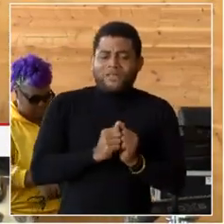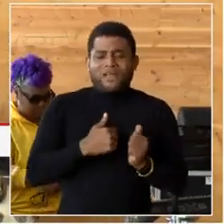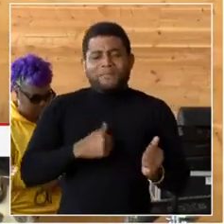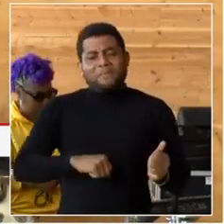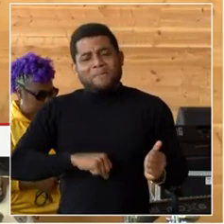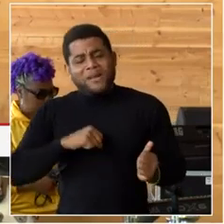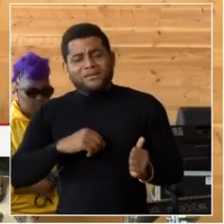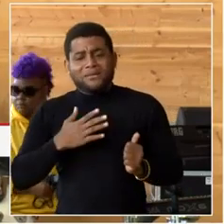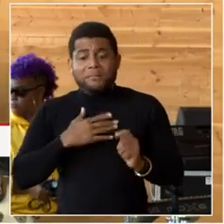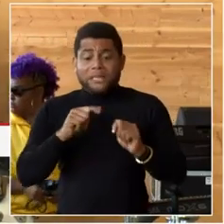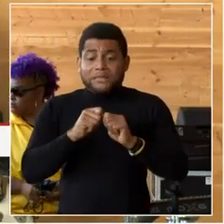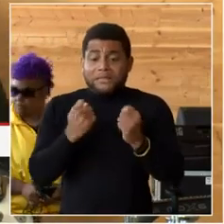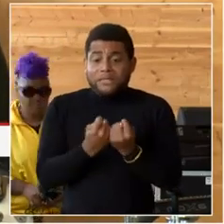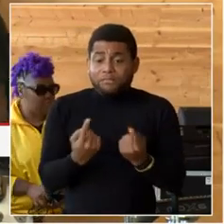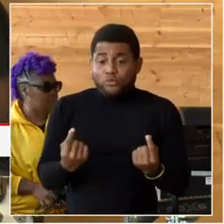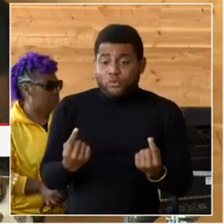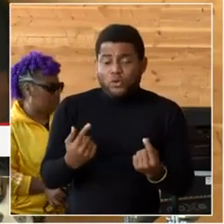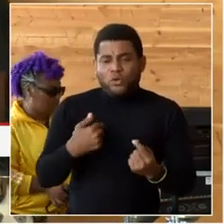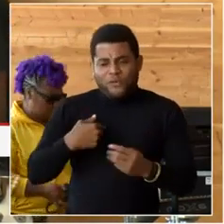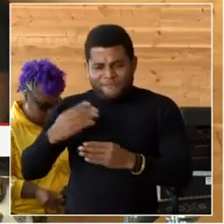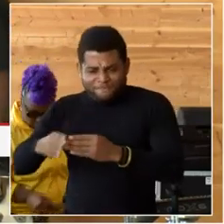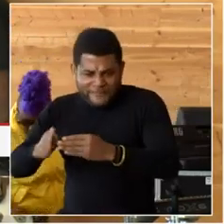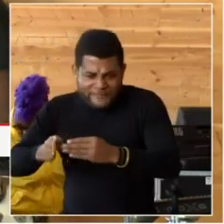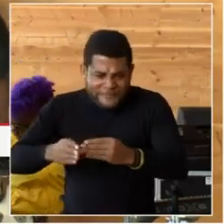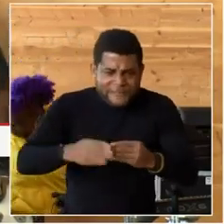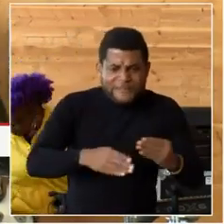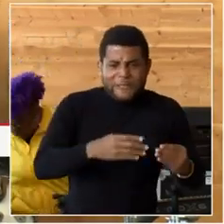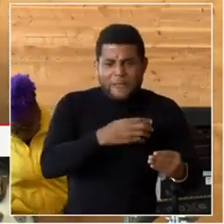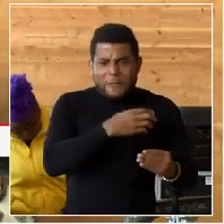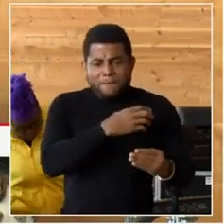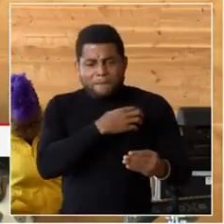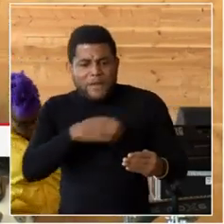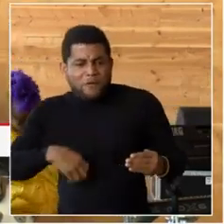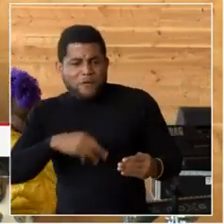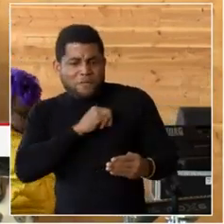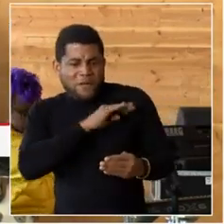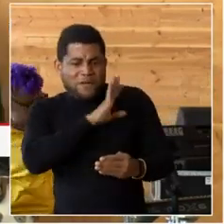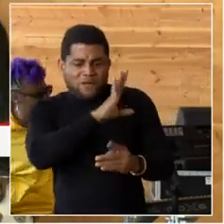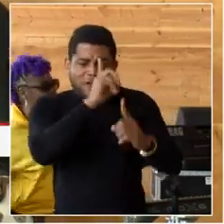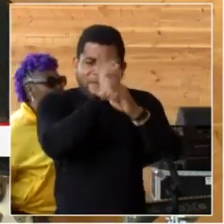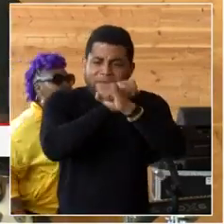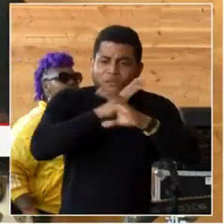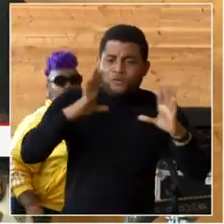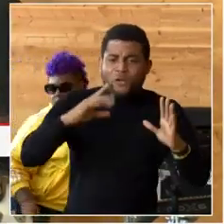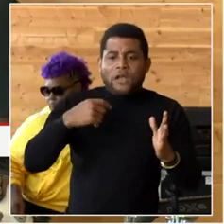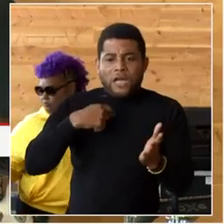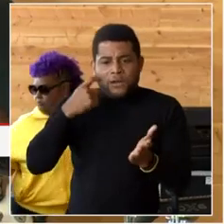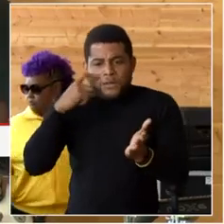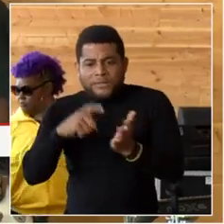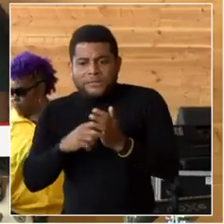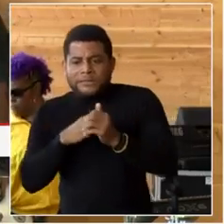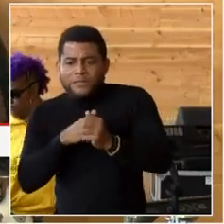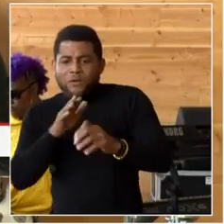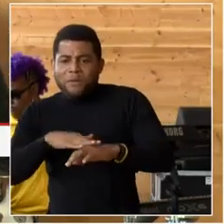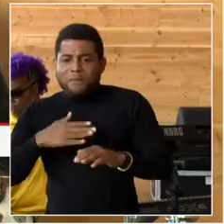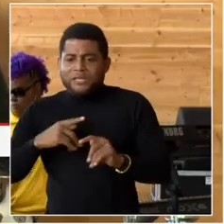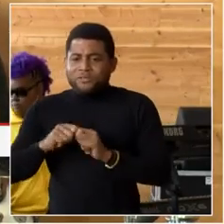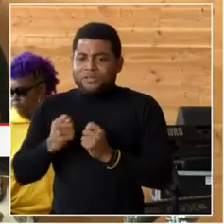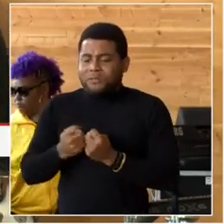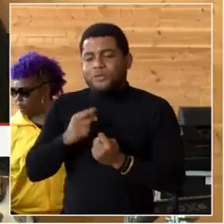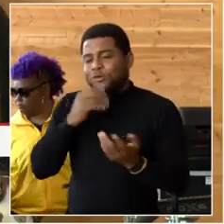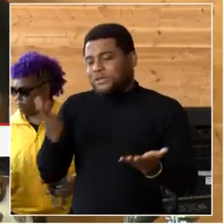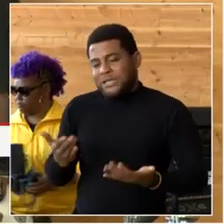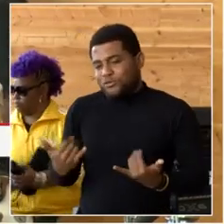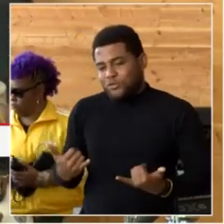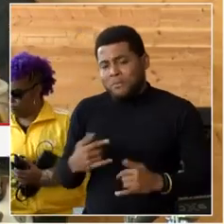does as we execute the mayor's vision, I do want to acknowledge some leaders on my team. They're not here today, but I would like to